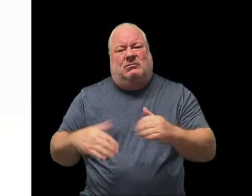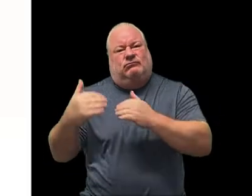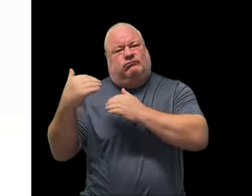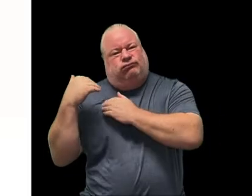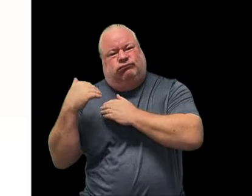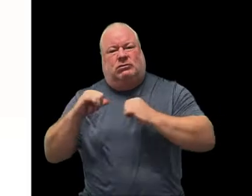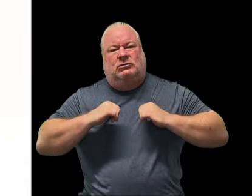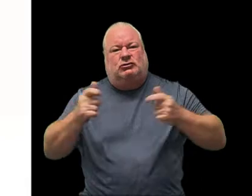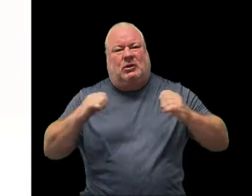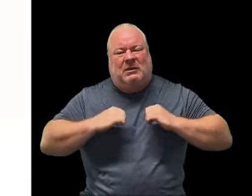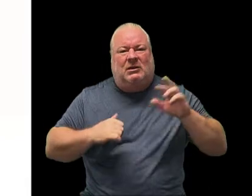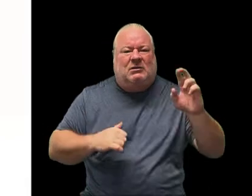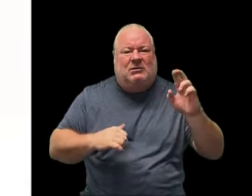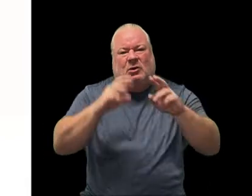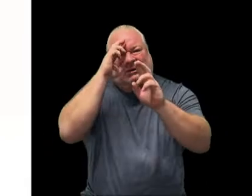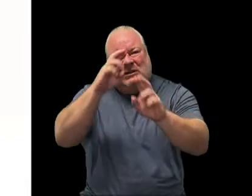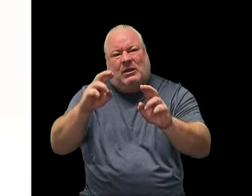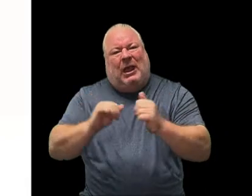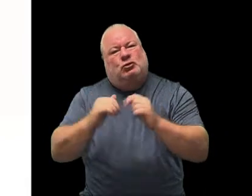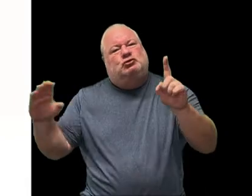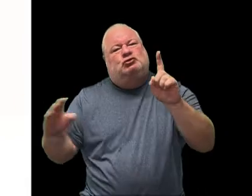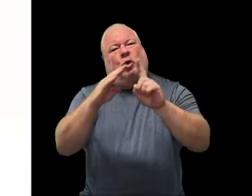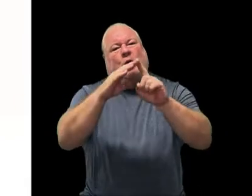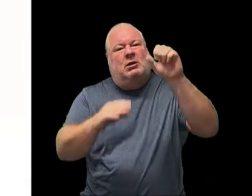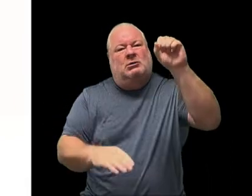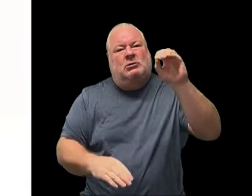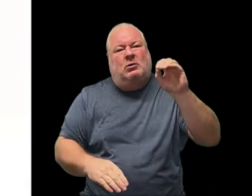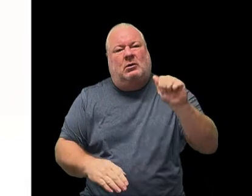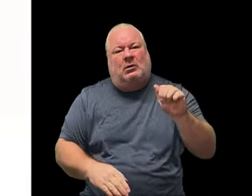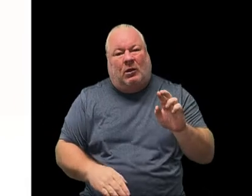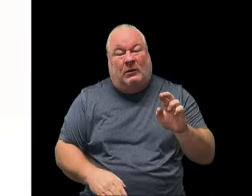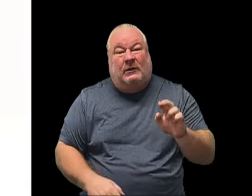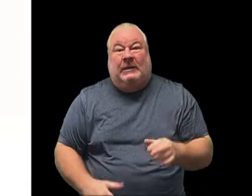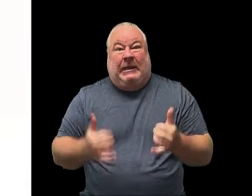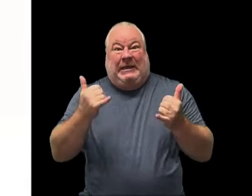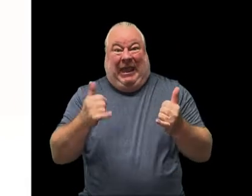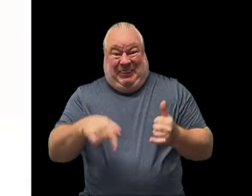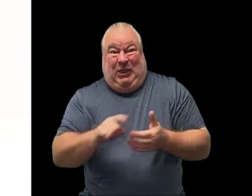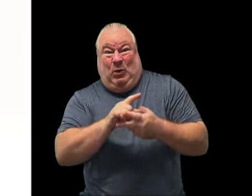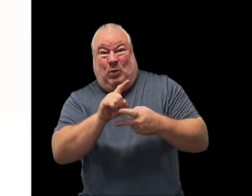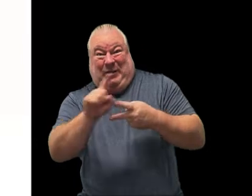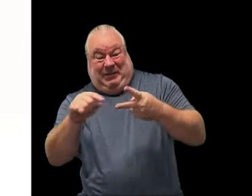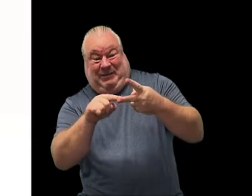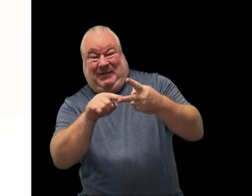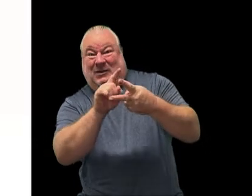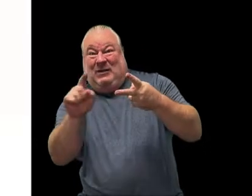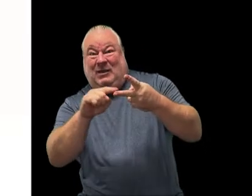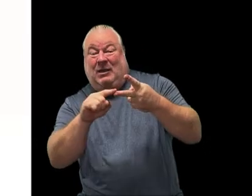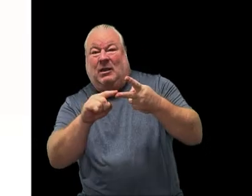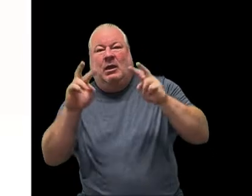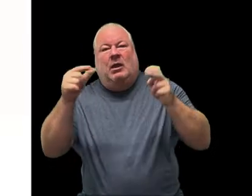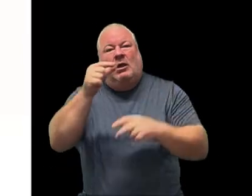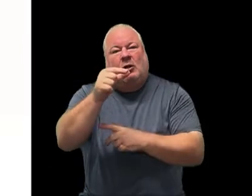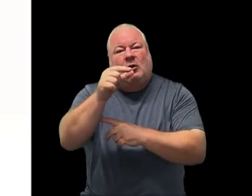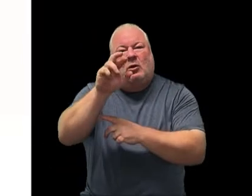respectful, how to soar. This week, we're going to introduce this idea of having a growth